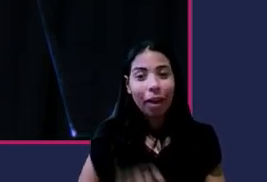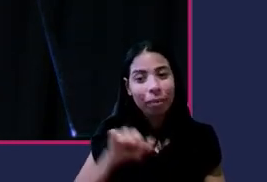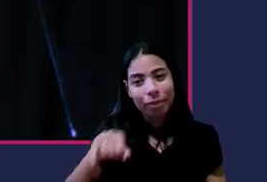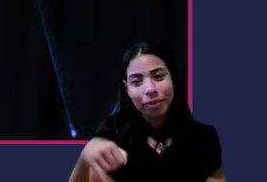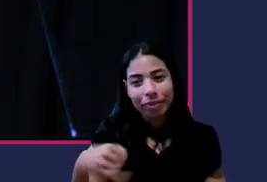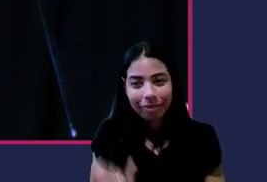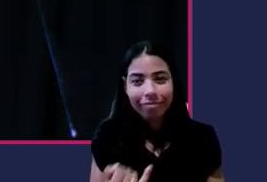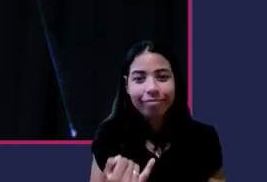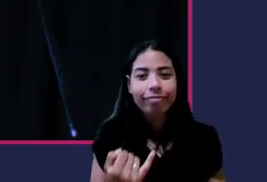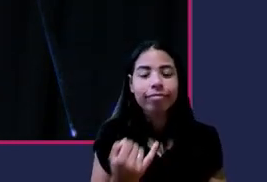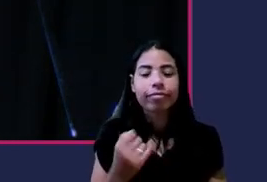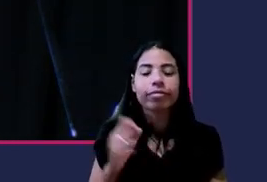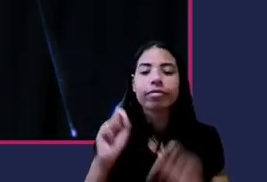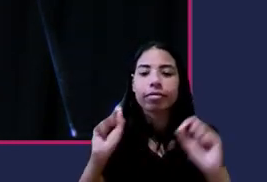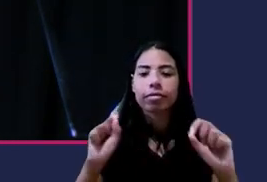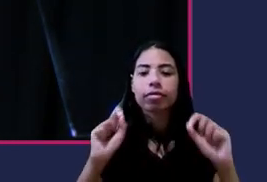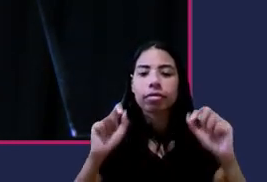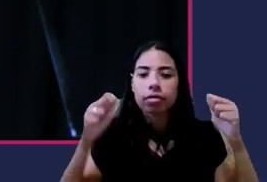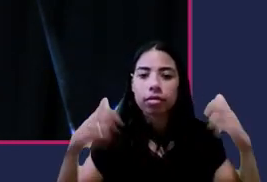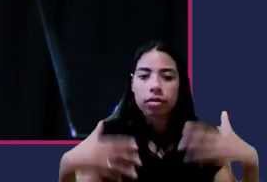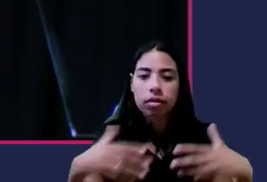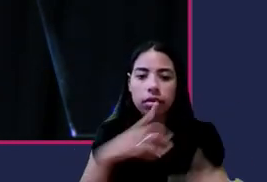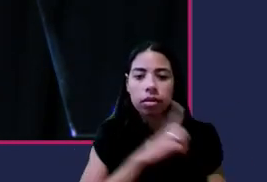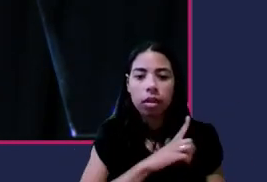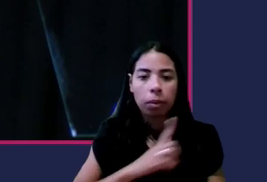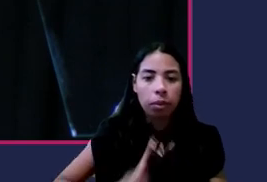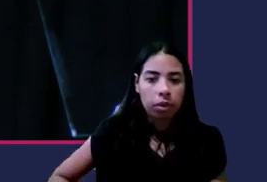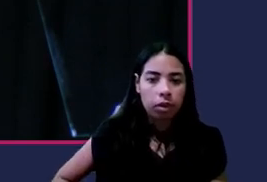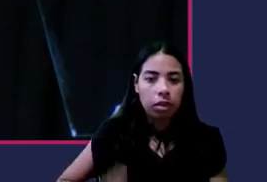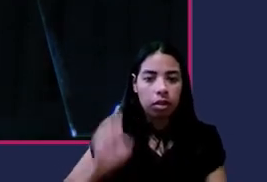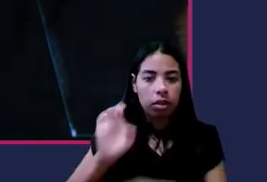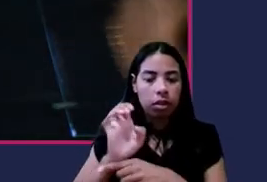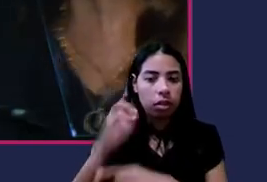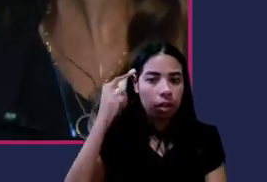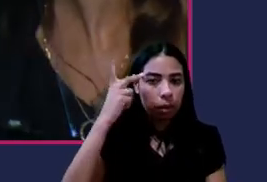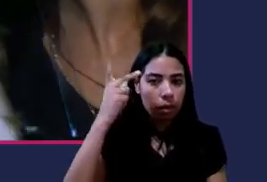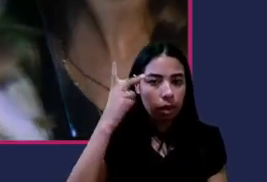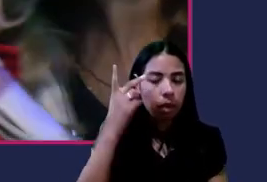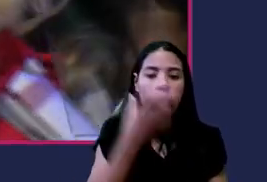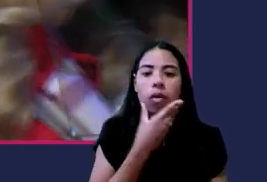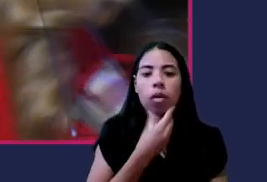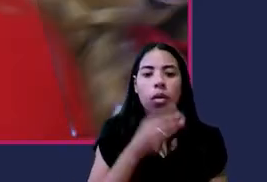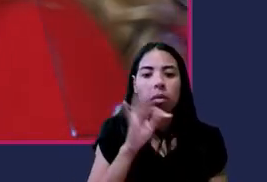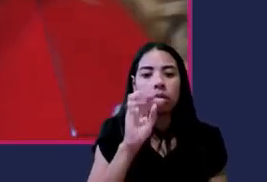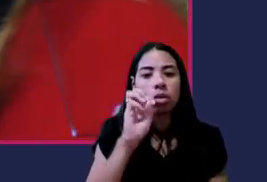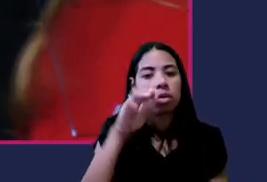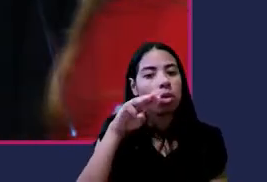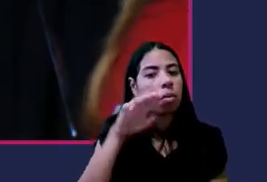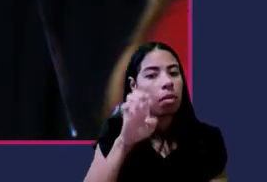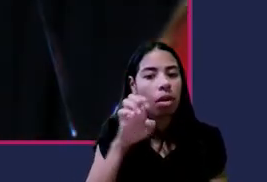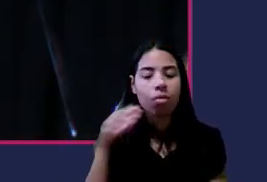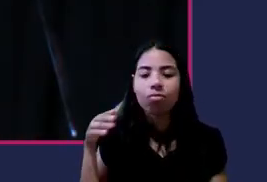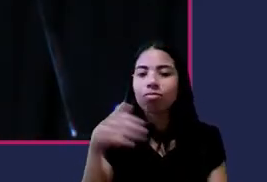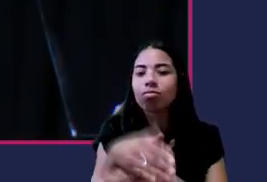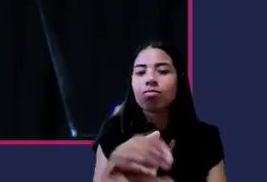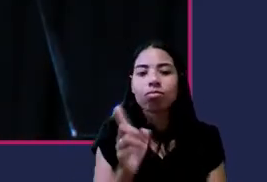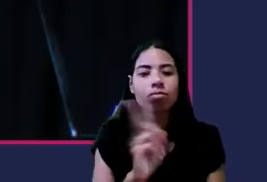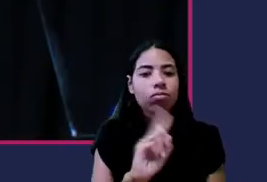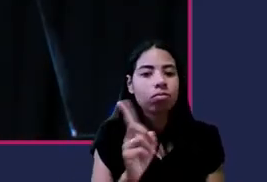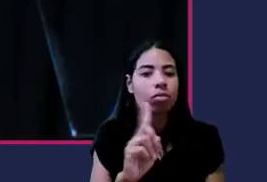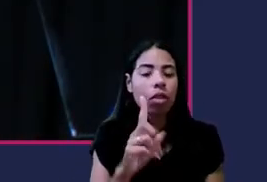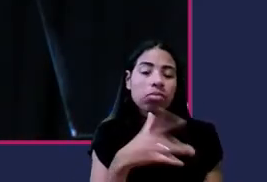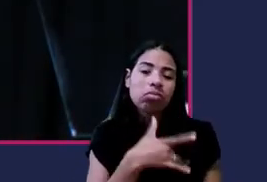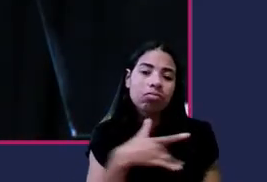Here, I'd like to take the opportunity to say that Mr. Tomé Abduch, who would take a seat at this